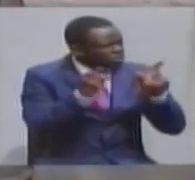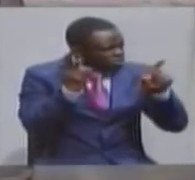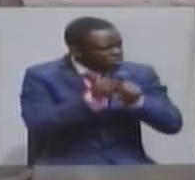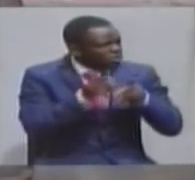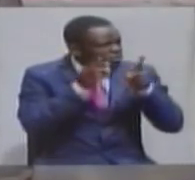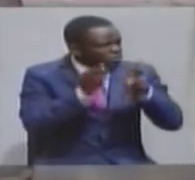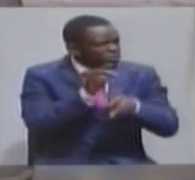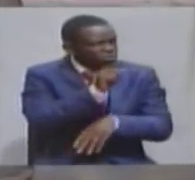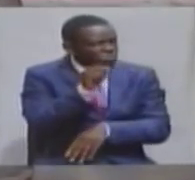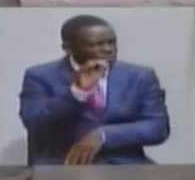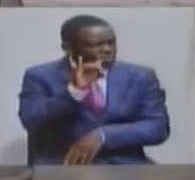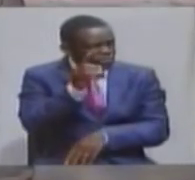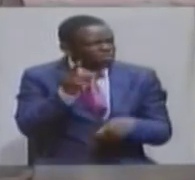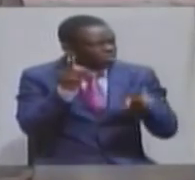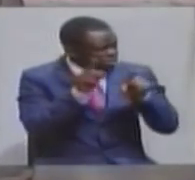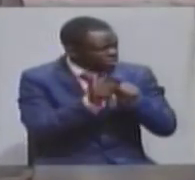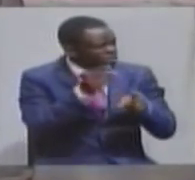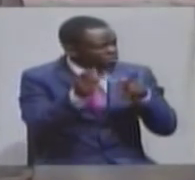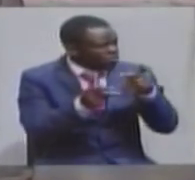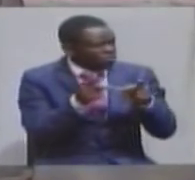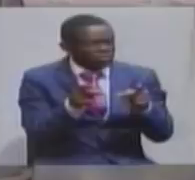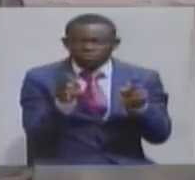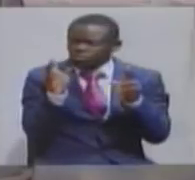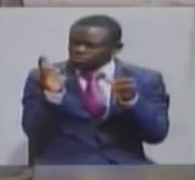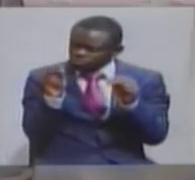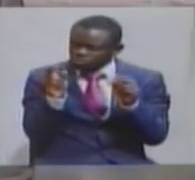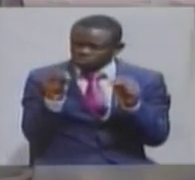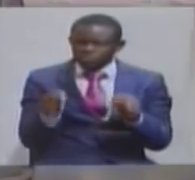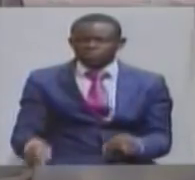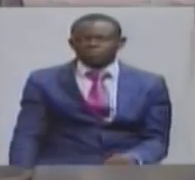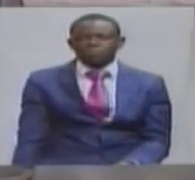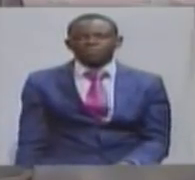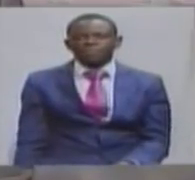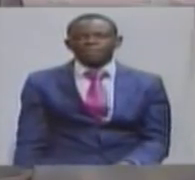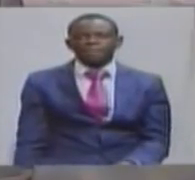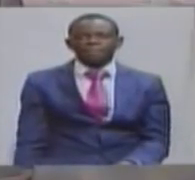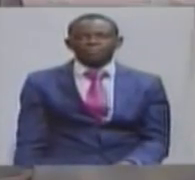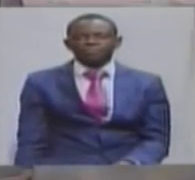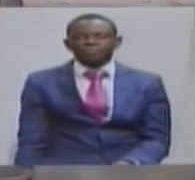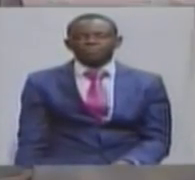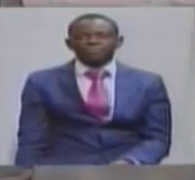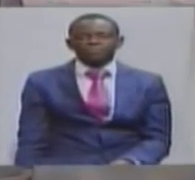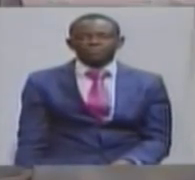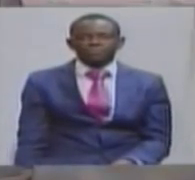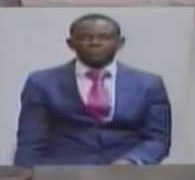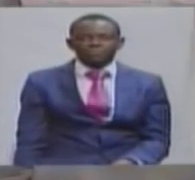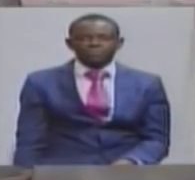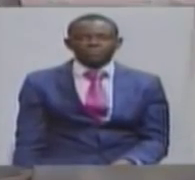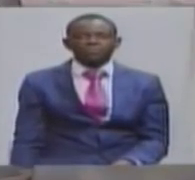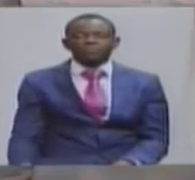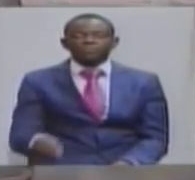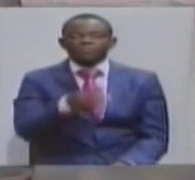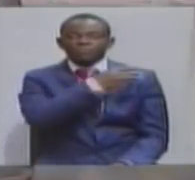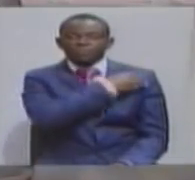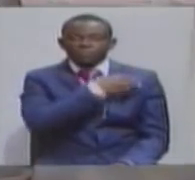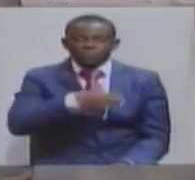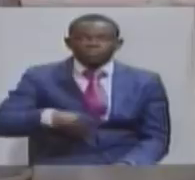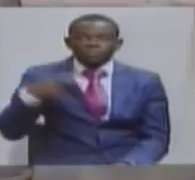same process. The meeting of parliamentarians will be facilitated by Ministry of